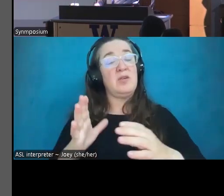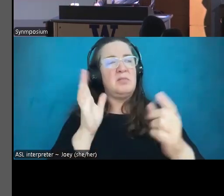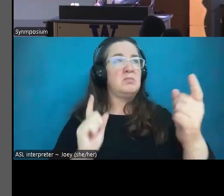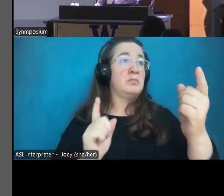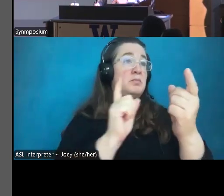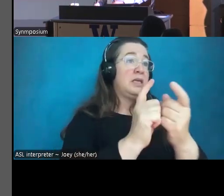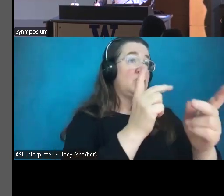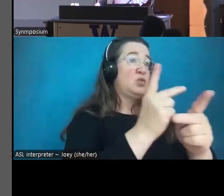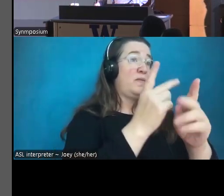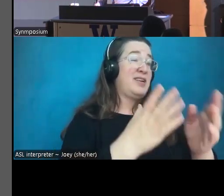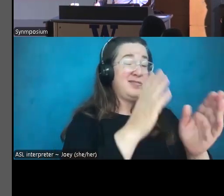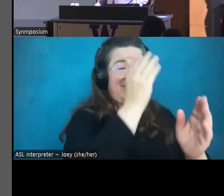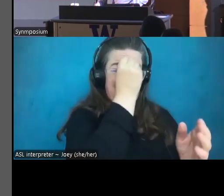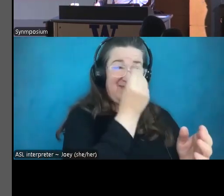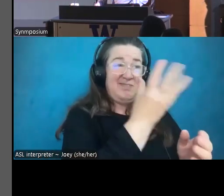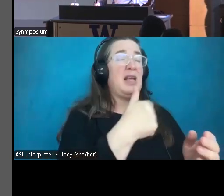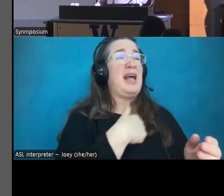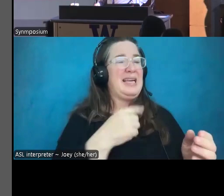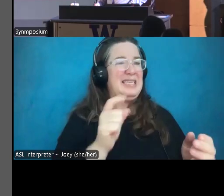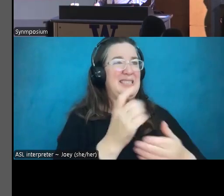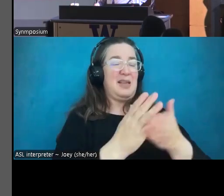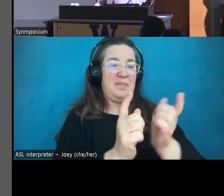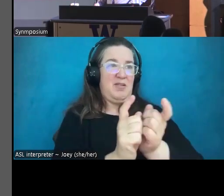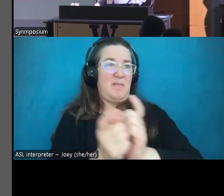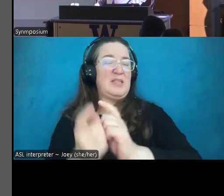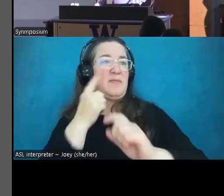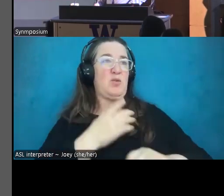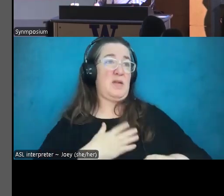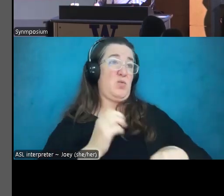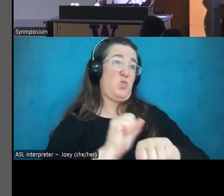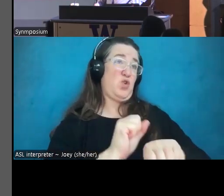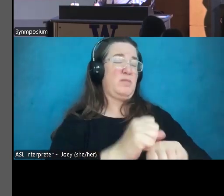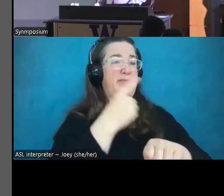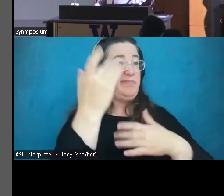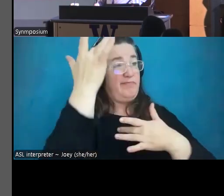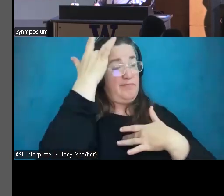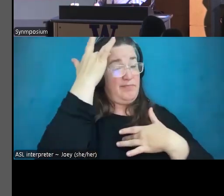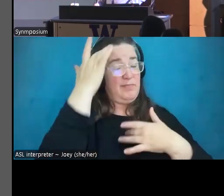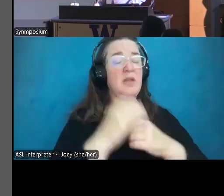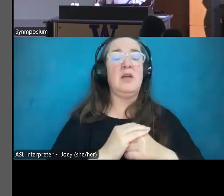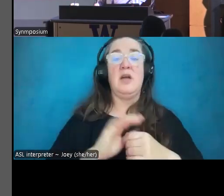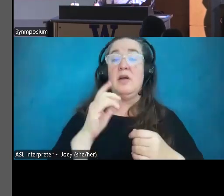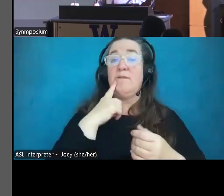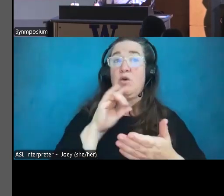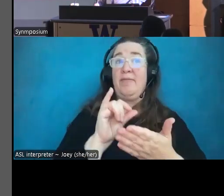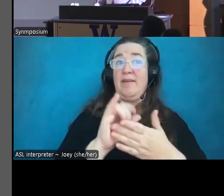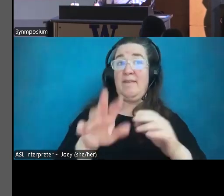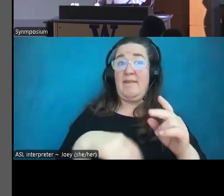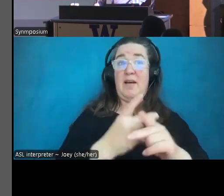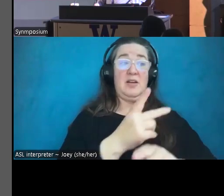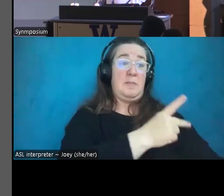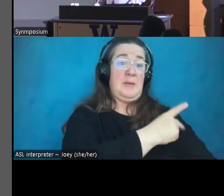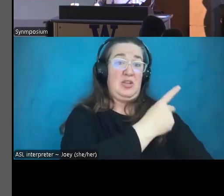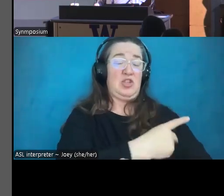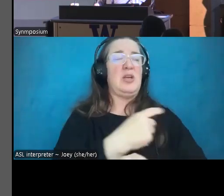that's going to require me to make some accommodations in work. Ideally, if I can, for this type of patient, I'll put them off work